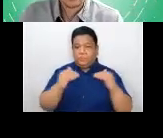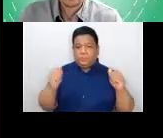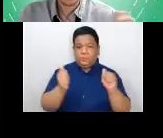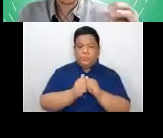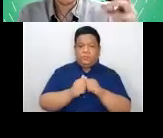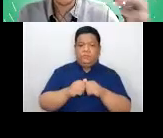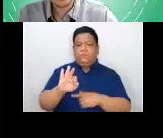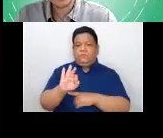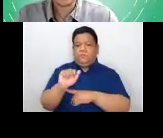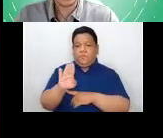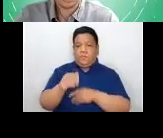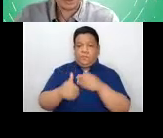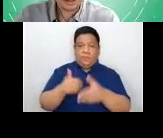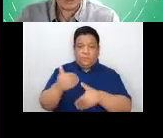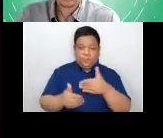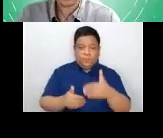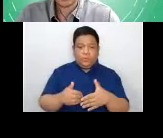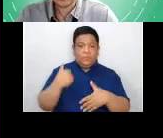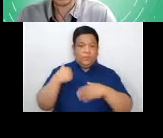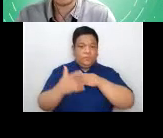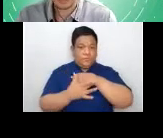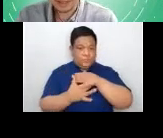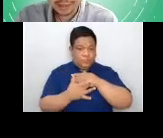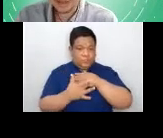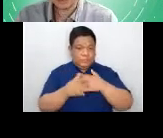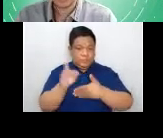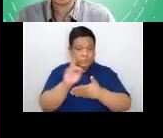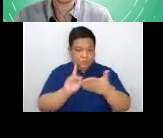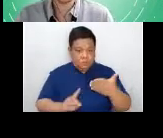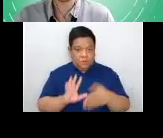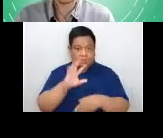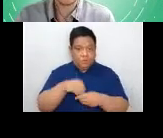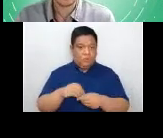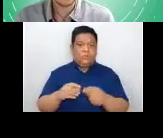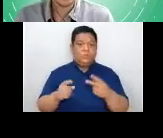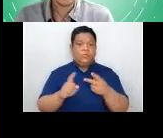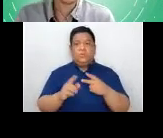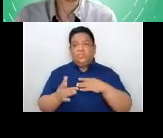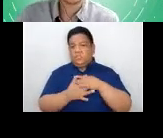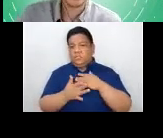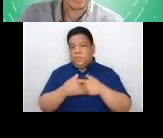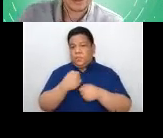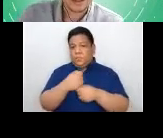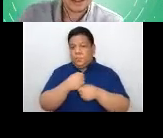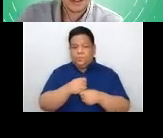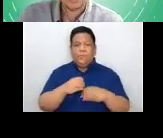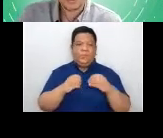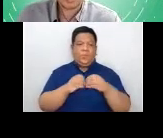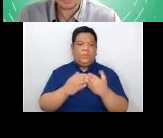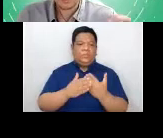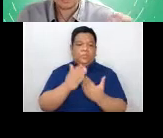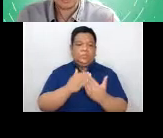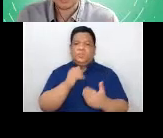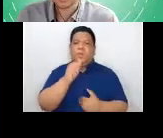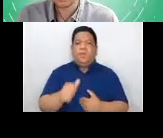processes. But when you throw in digital, when you throw in digital design, when you throw in digital manufacturing, it makes it a lot easier. It's not